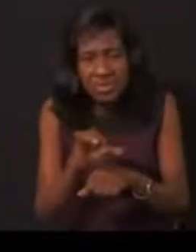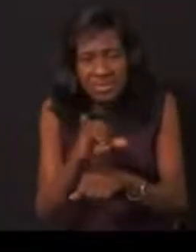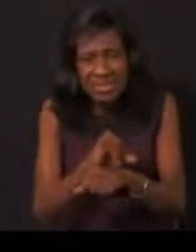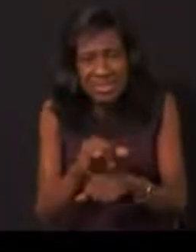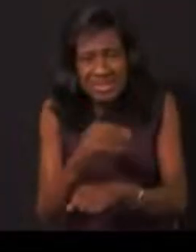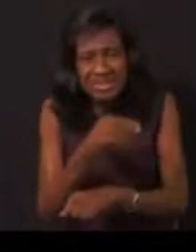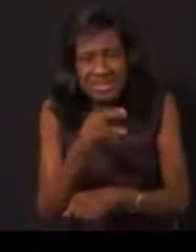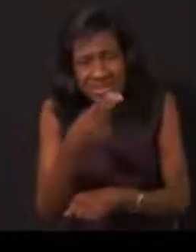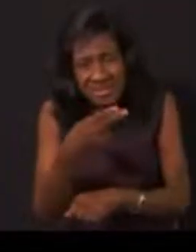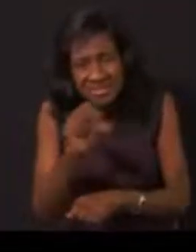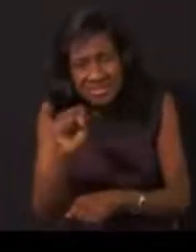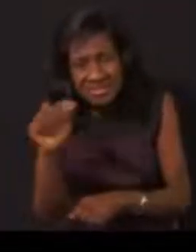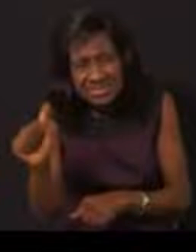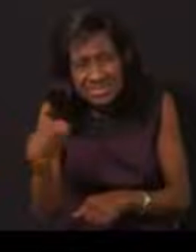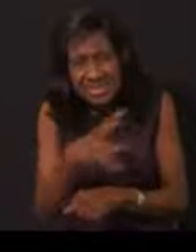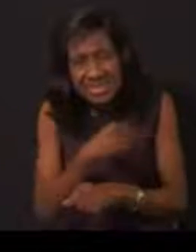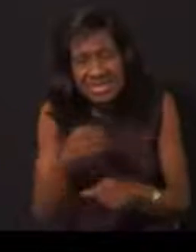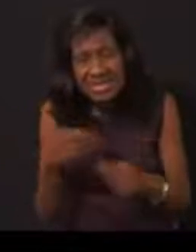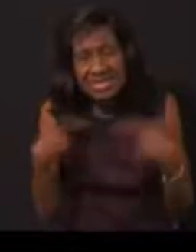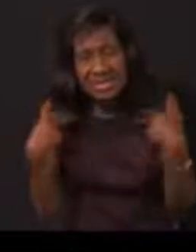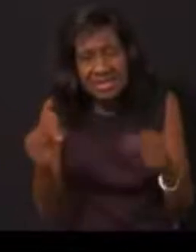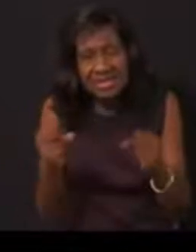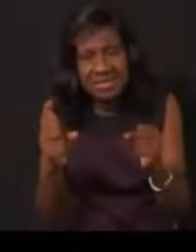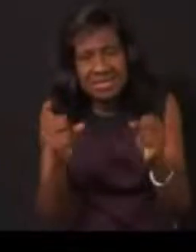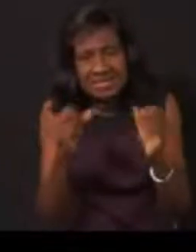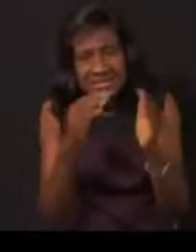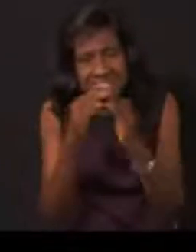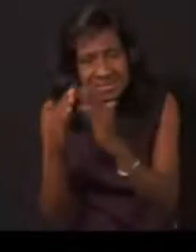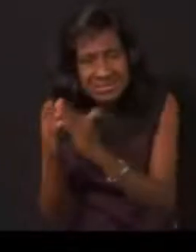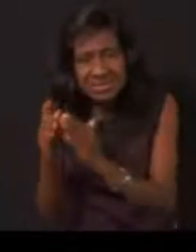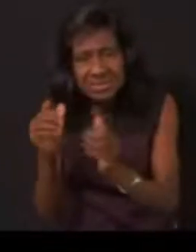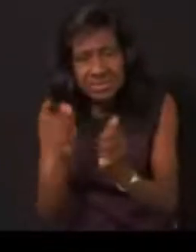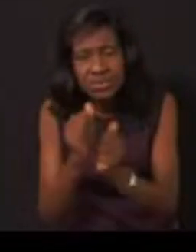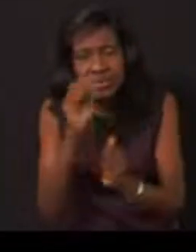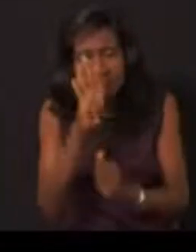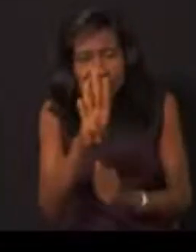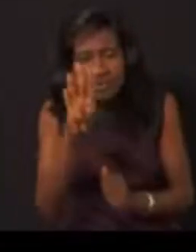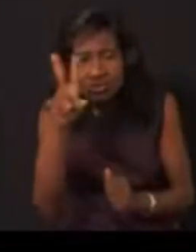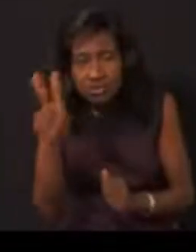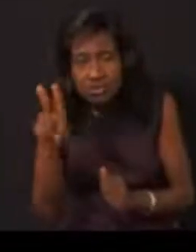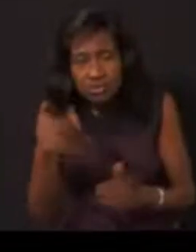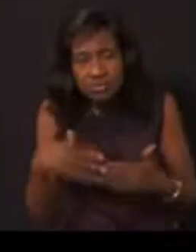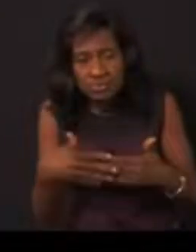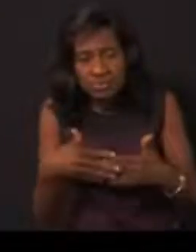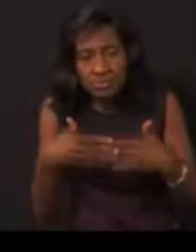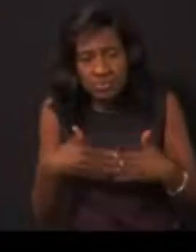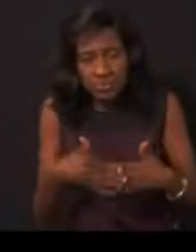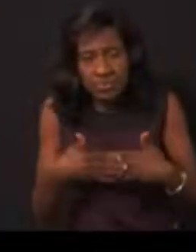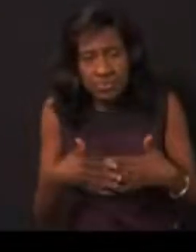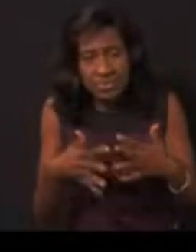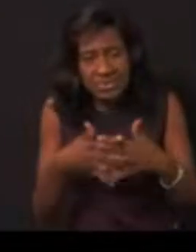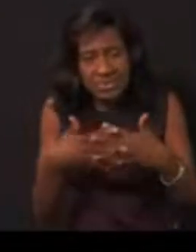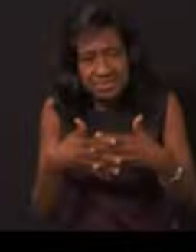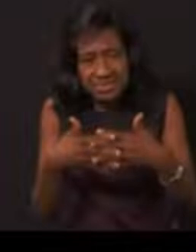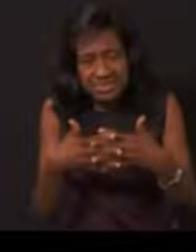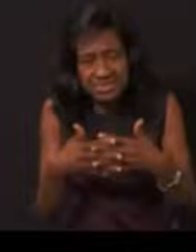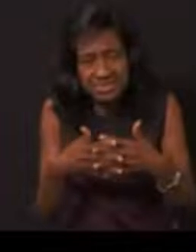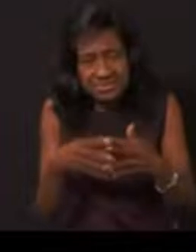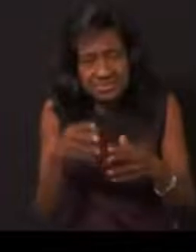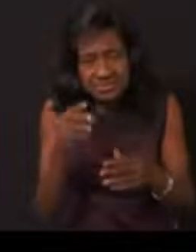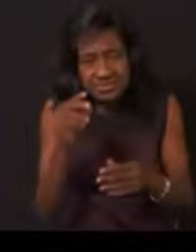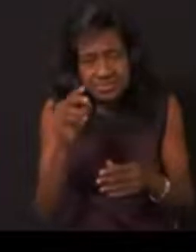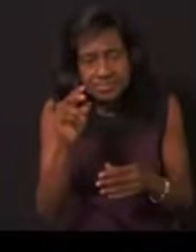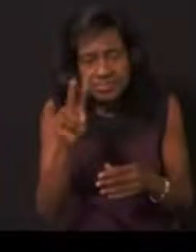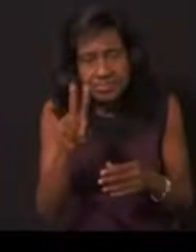current combined capacity of 42 ventilators. There are 2 ventilators at Faith Hospital for the care